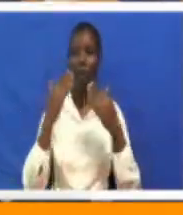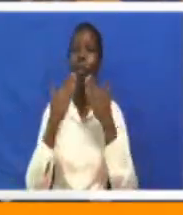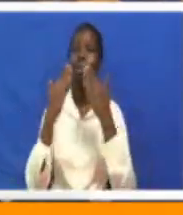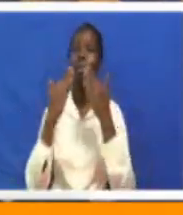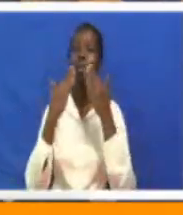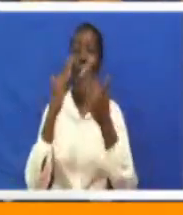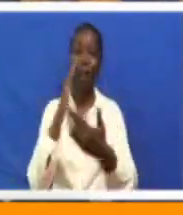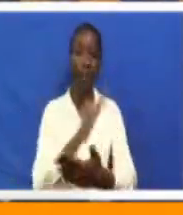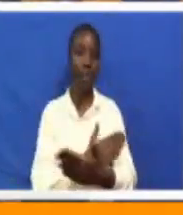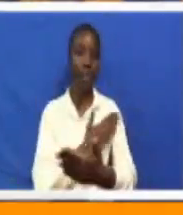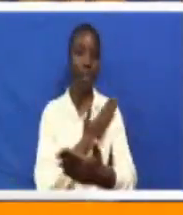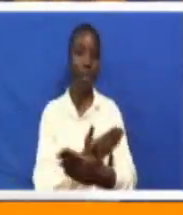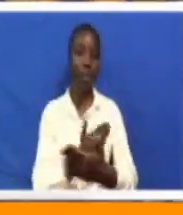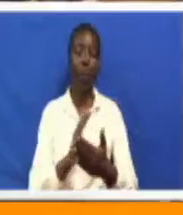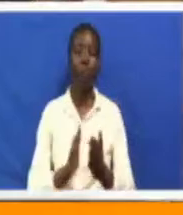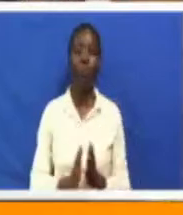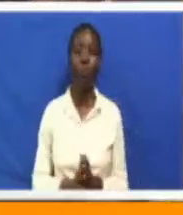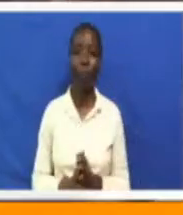thank you